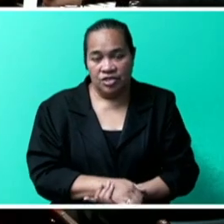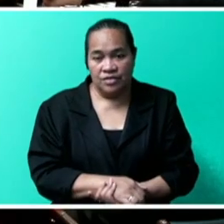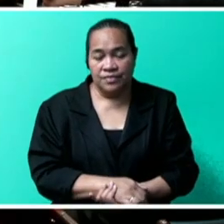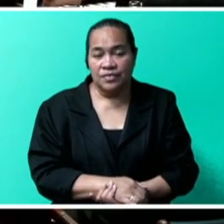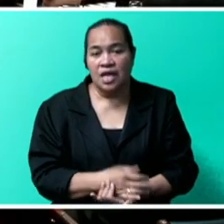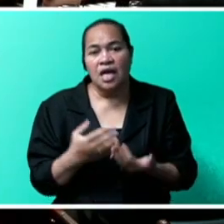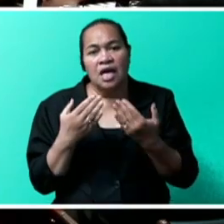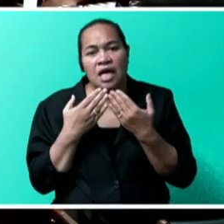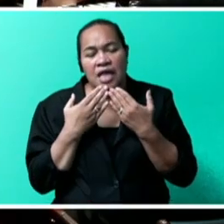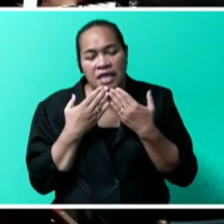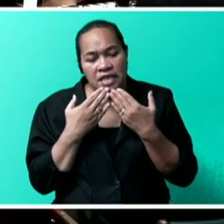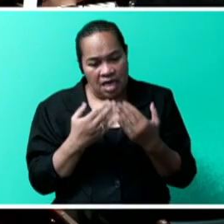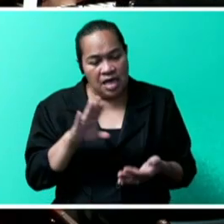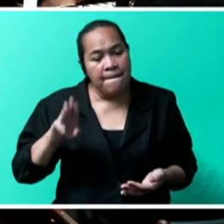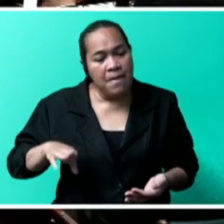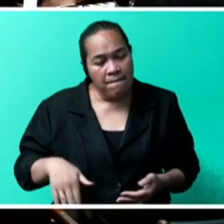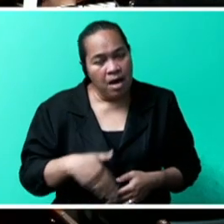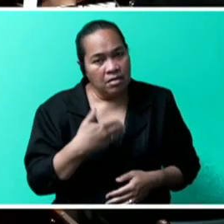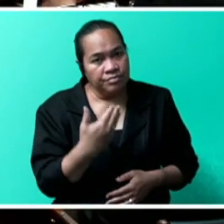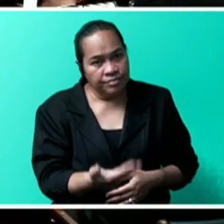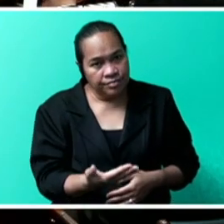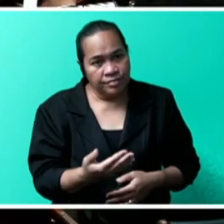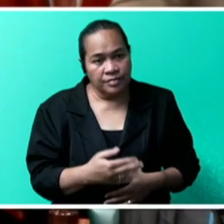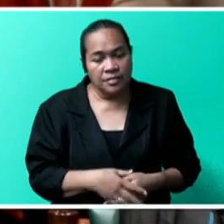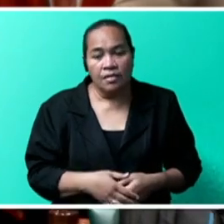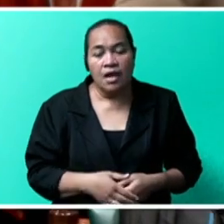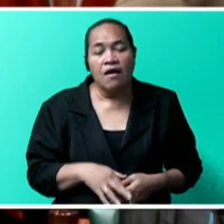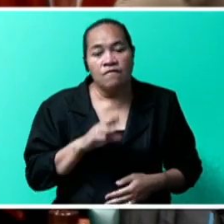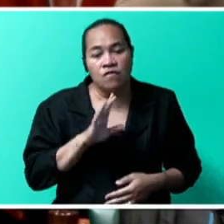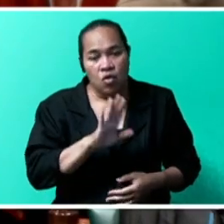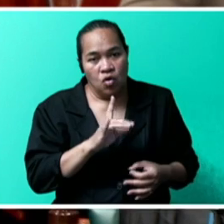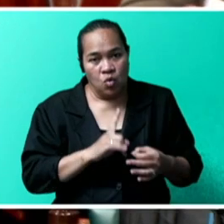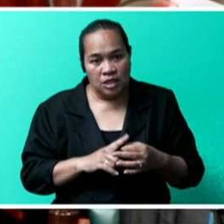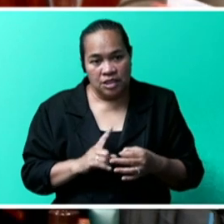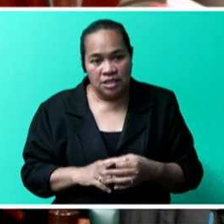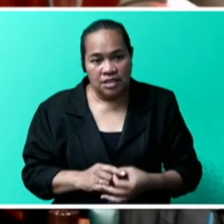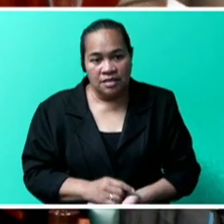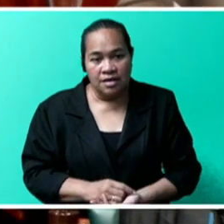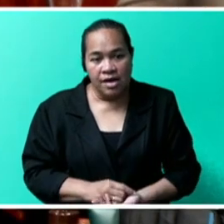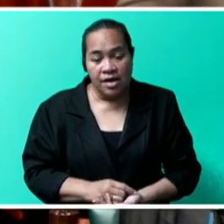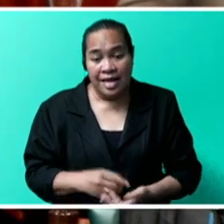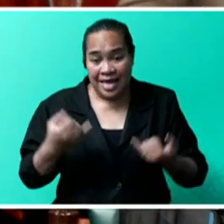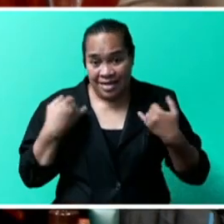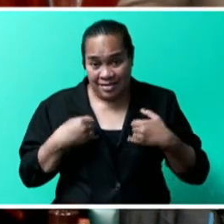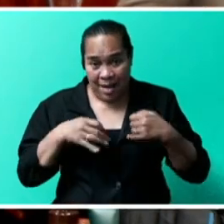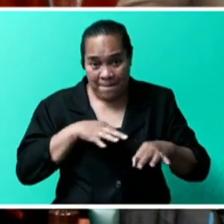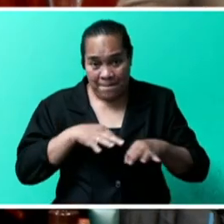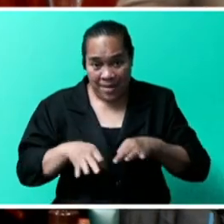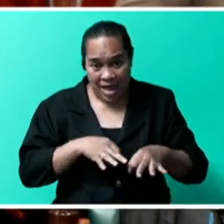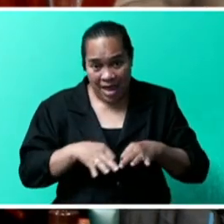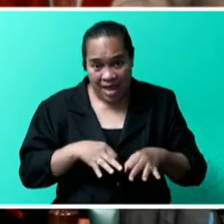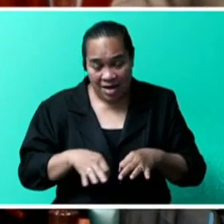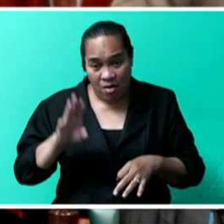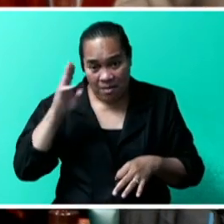Mr. Speaker, sir, I thank the Honourable Member, Honourable Nasir Tinadebe, for the question on the implementation plan for the Civil Aviation Master